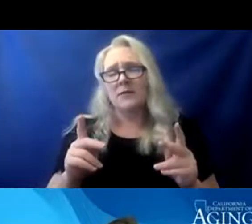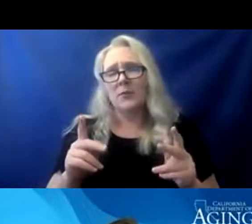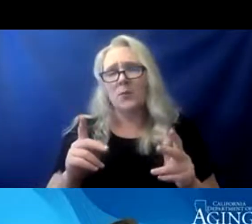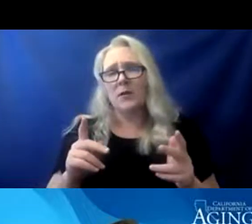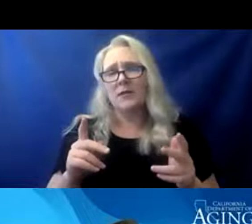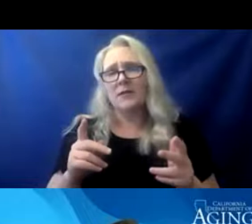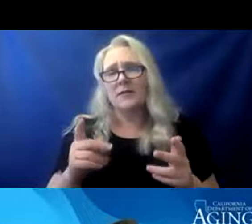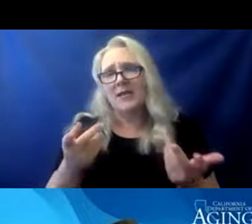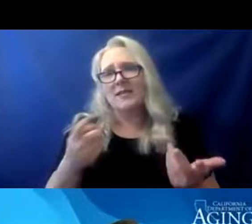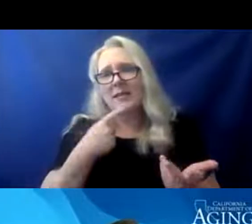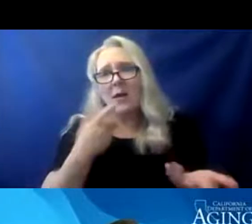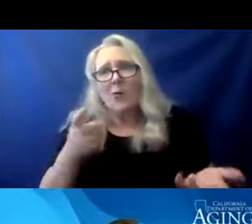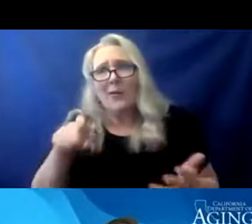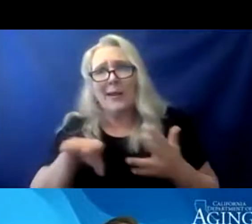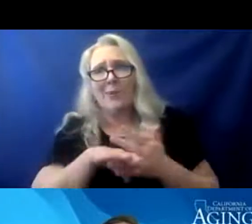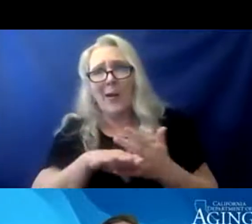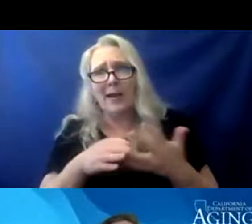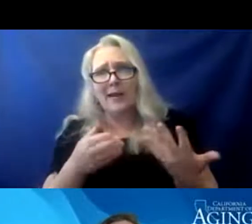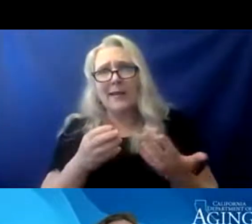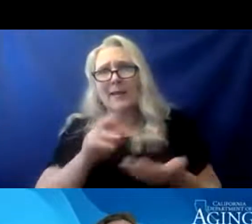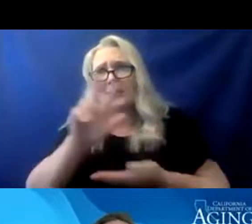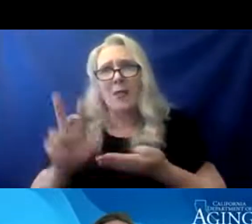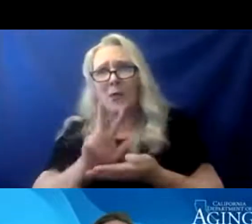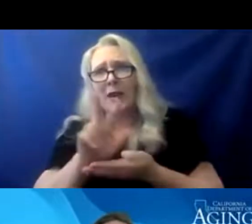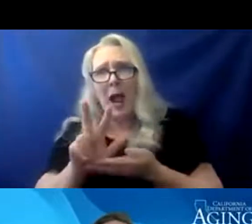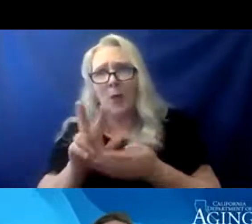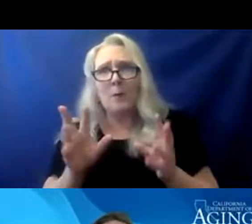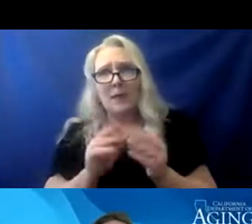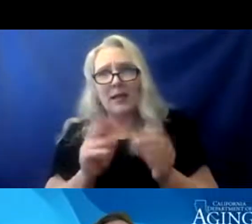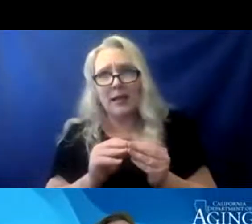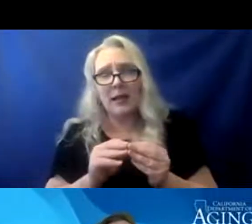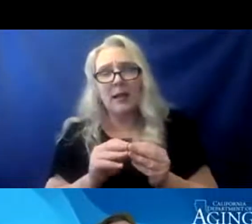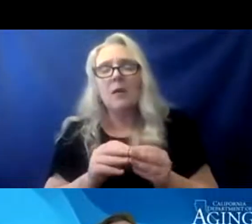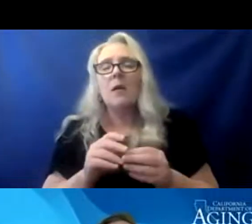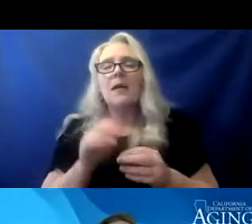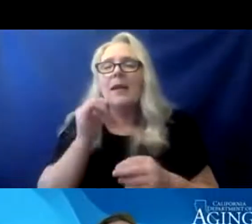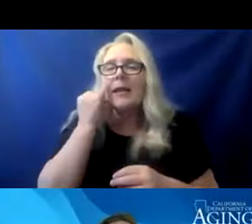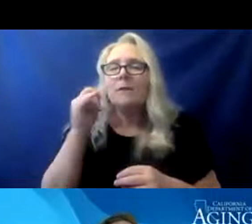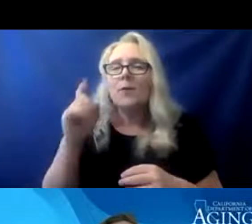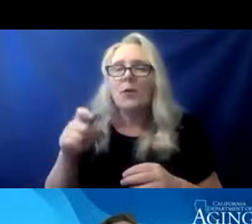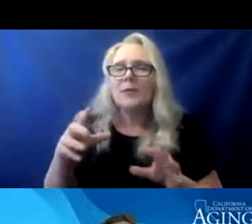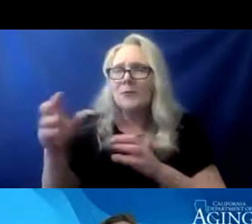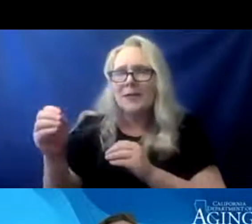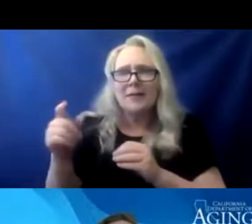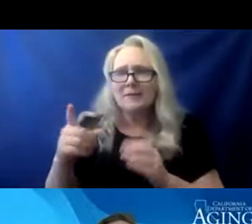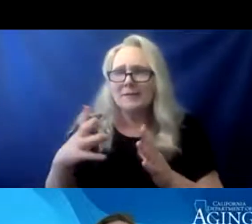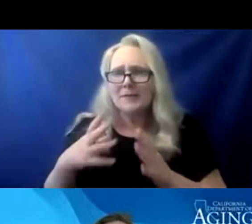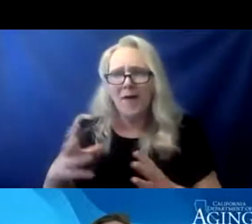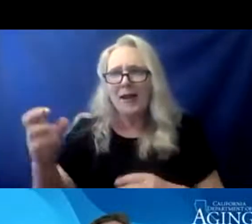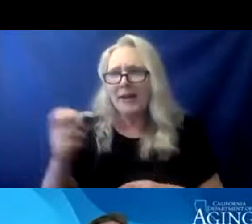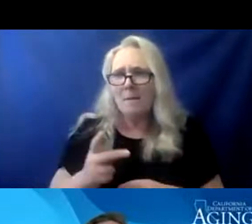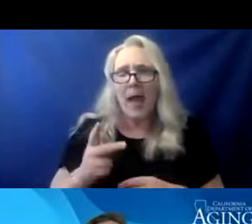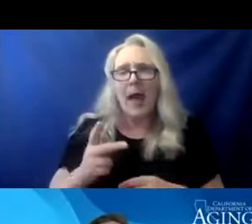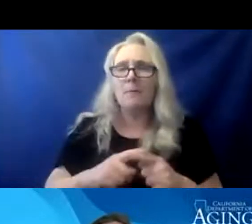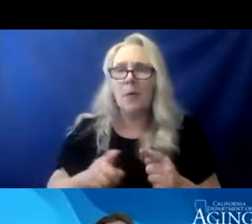meeting. Of course, we're all adults, so step away as you need, but we will stop and give the whole team a break around the midpoint. Then we'll come back and talk